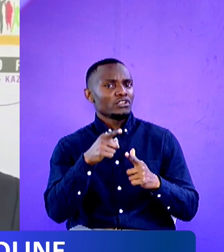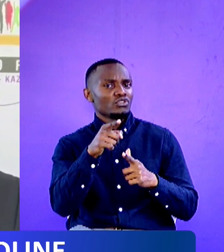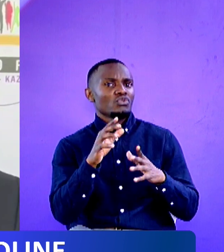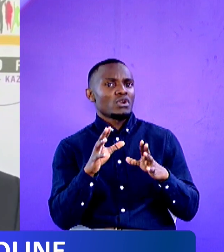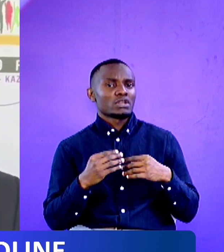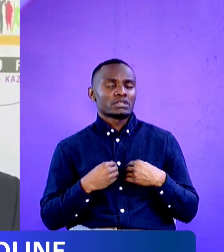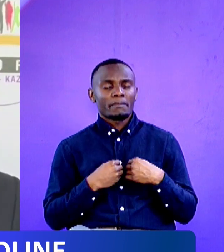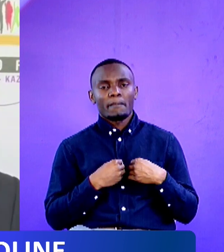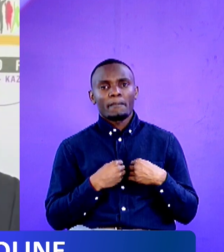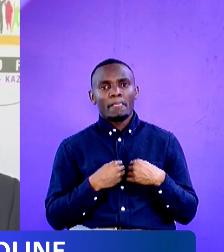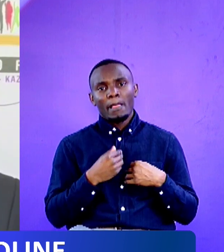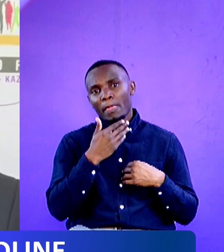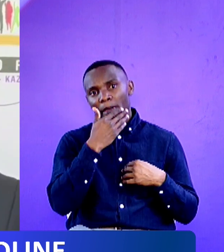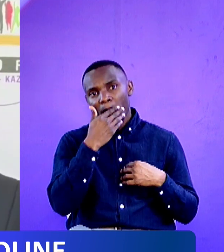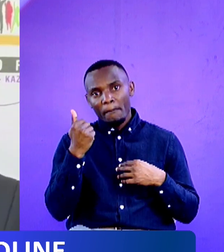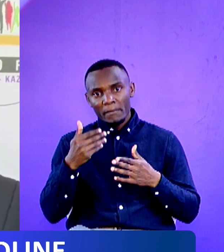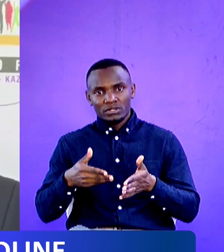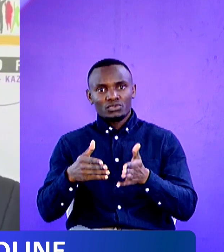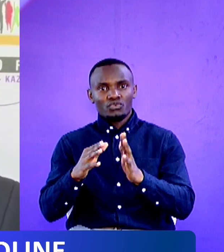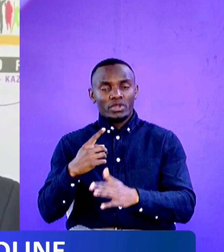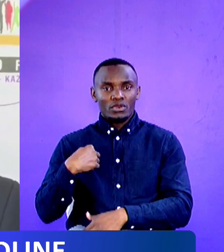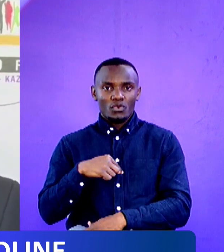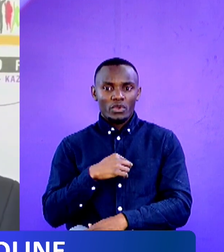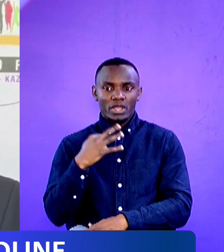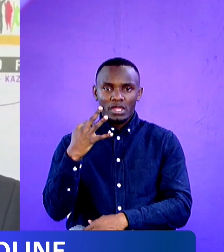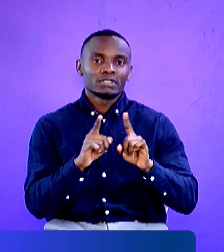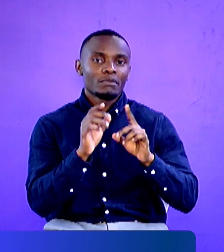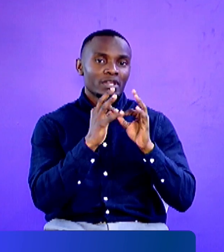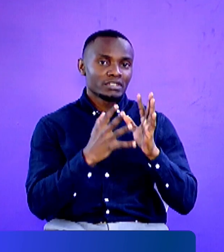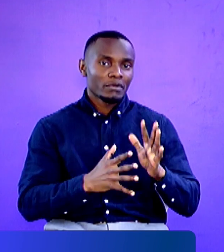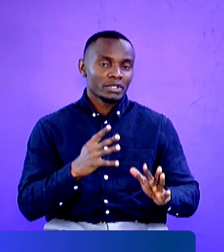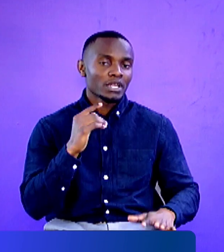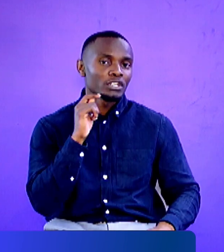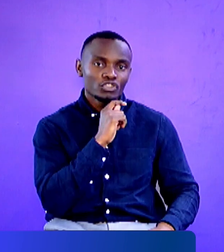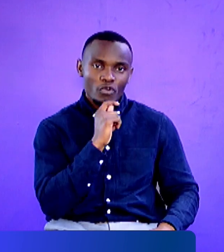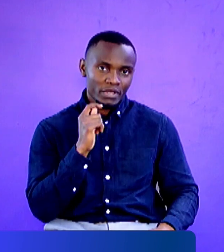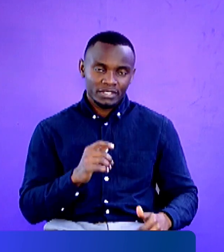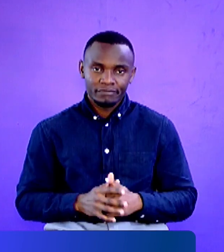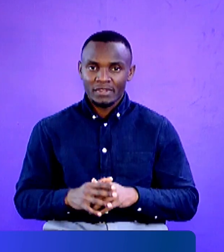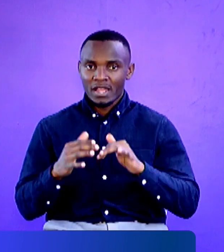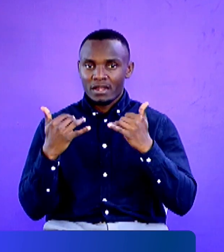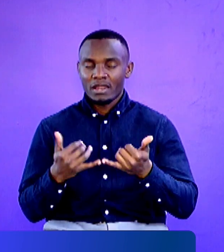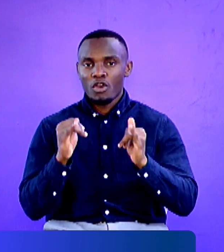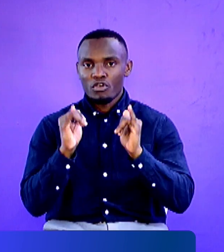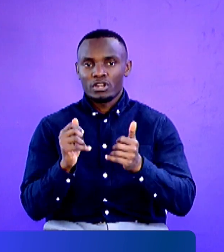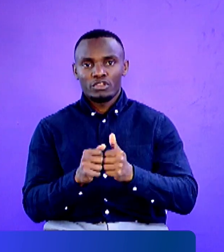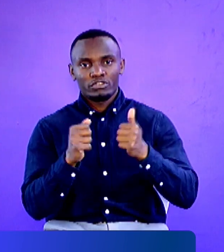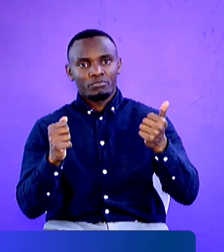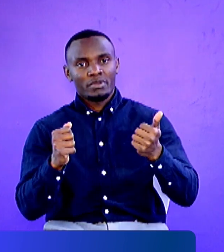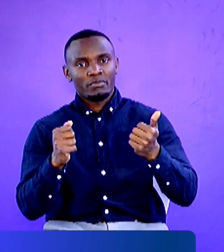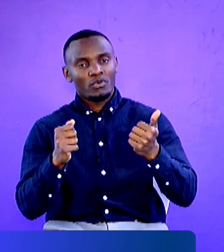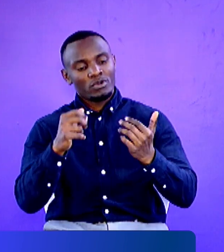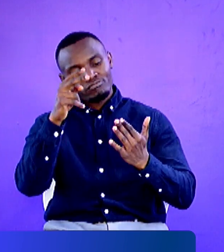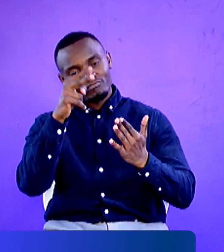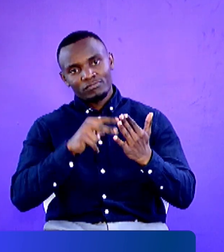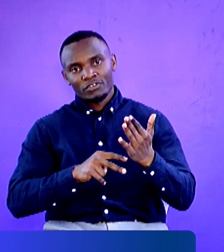way, we are 3 years old, we will be. Now, these are the stories that are making headlines in the dailies, and we started